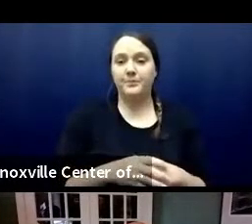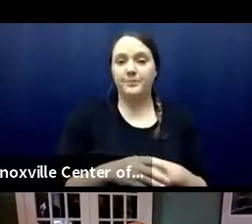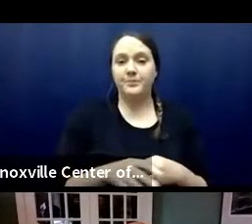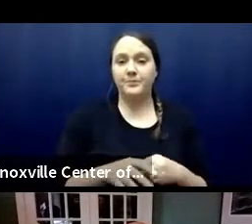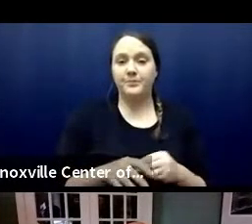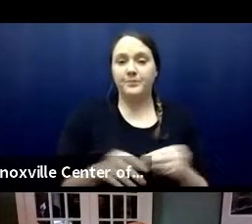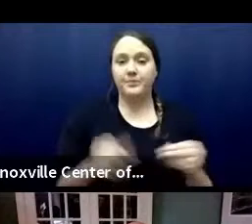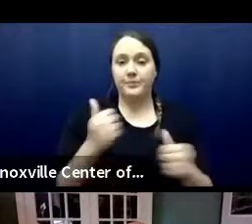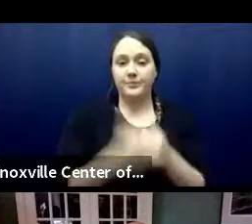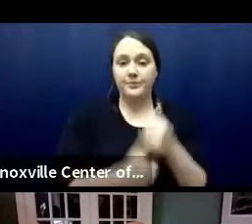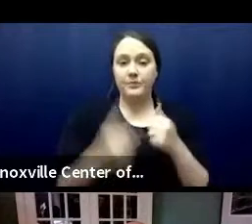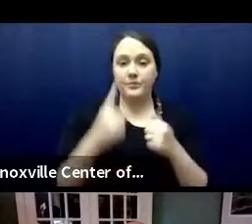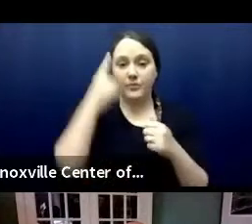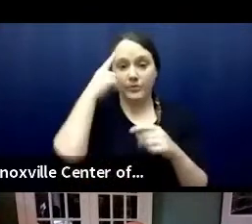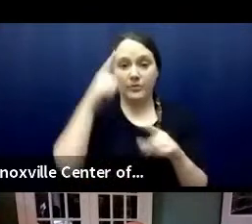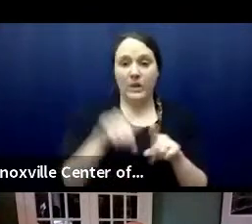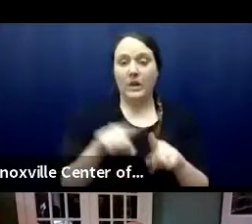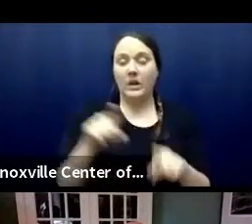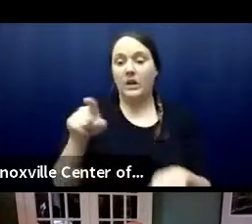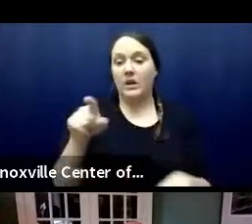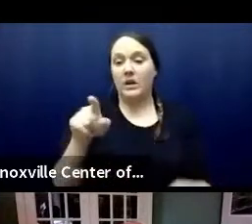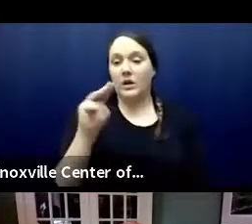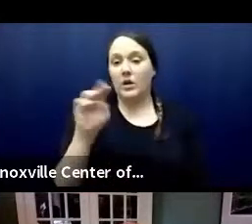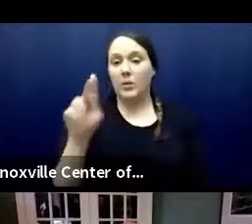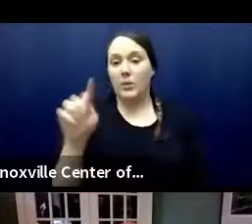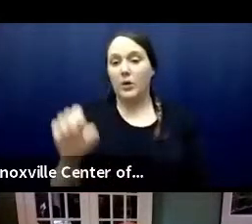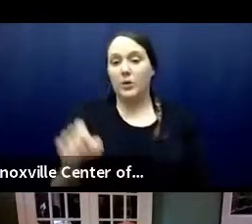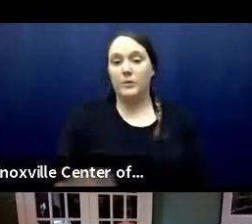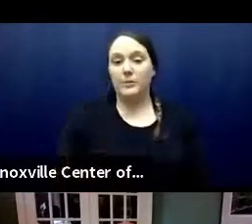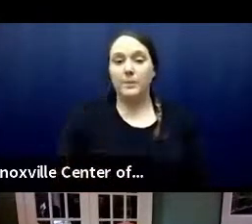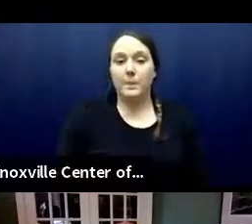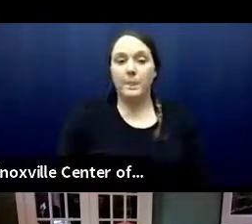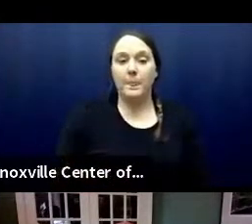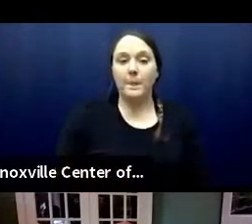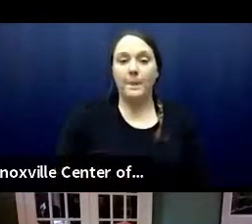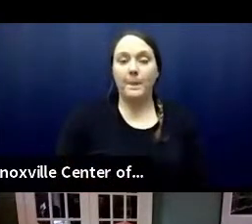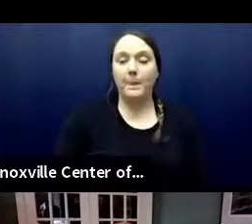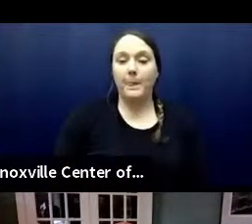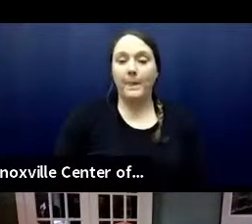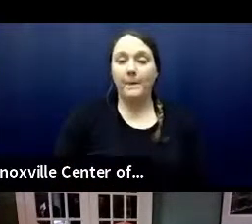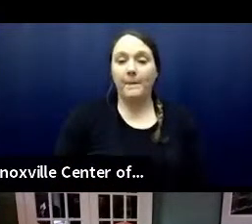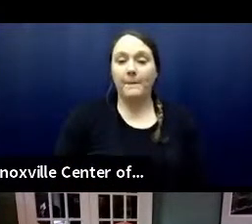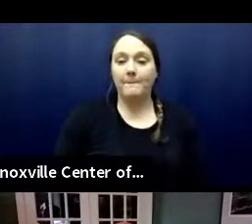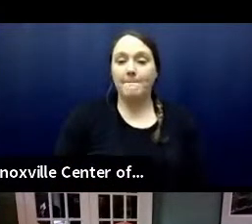in agreement with that? Wait, Mr. Sanders, you're muted.